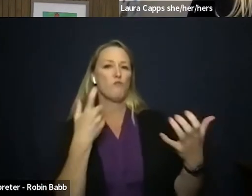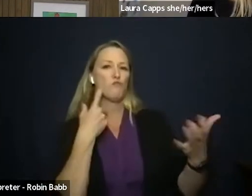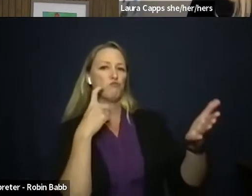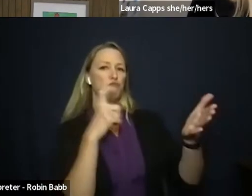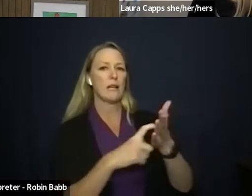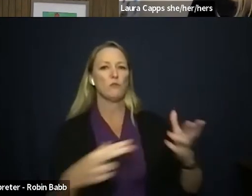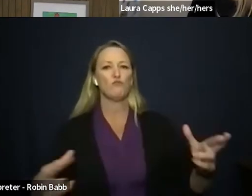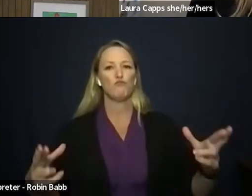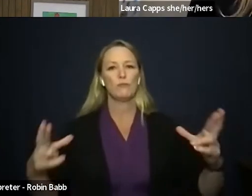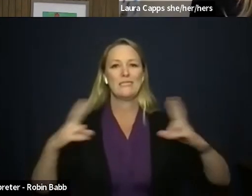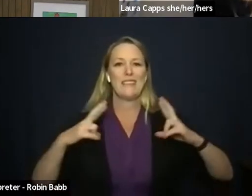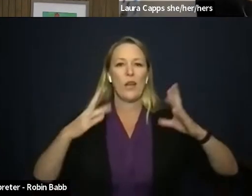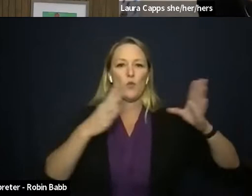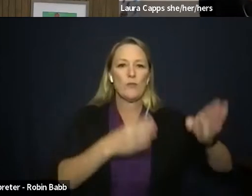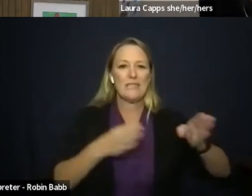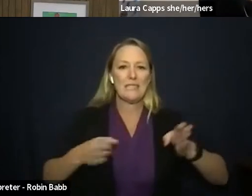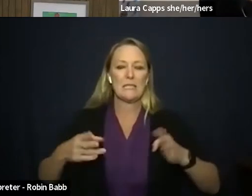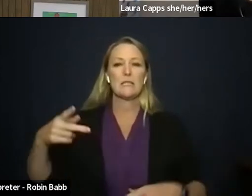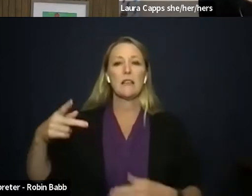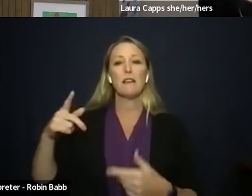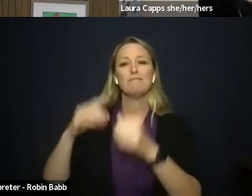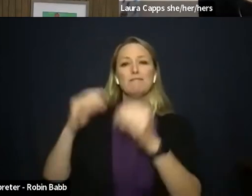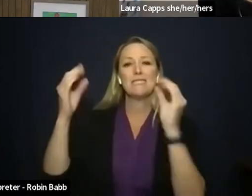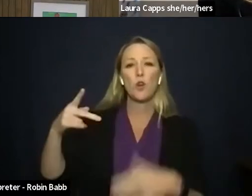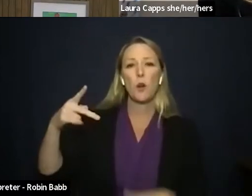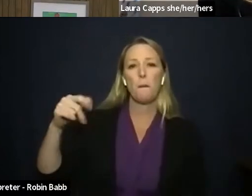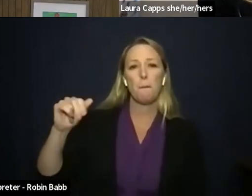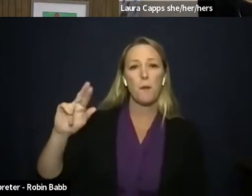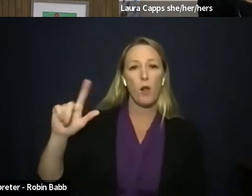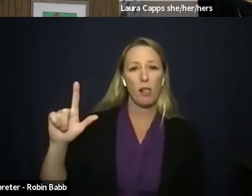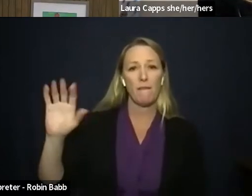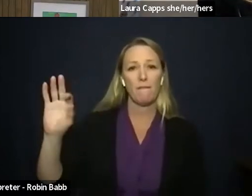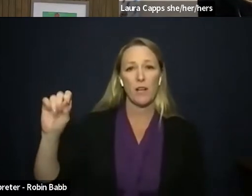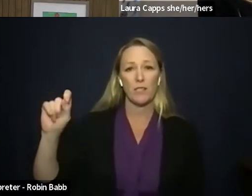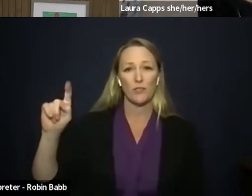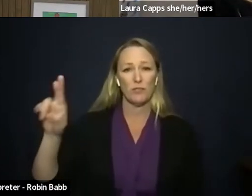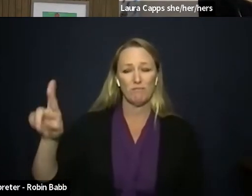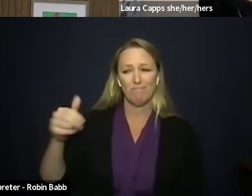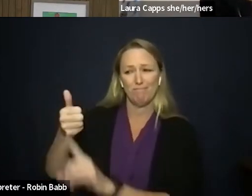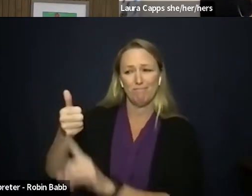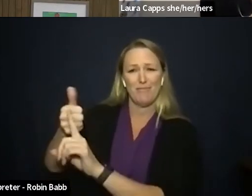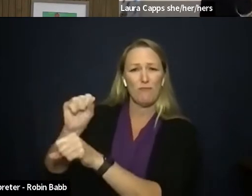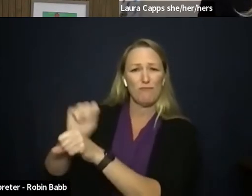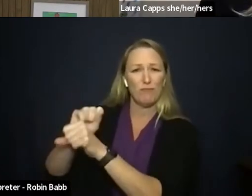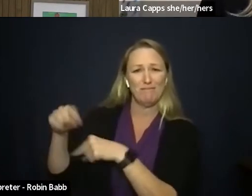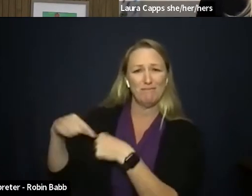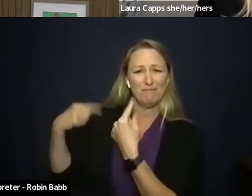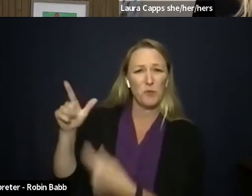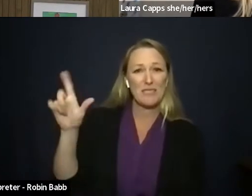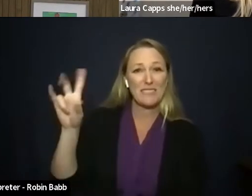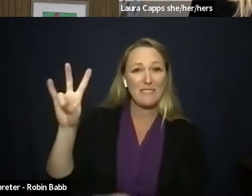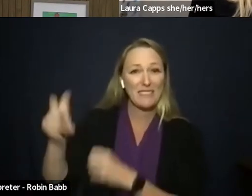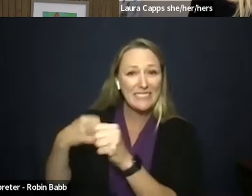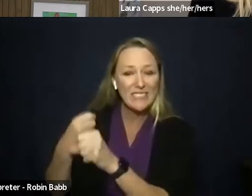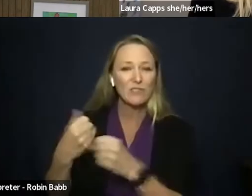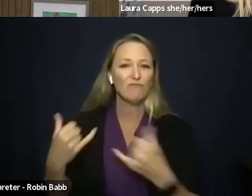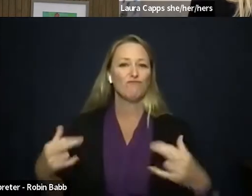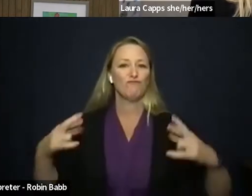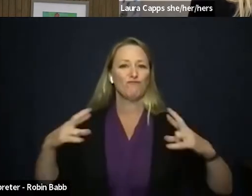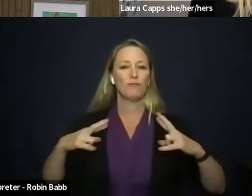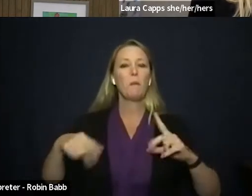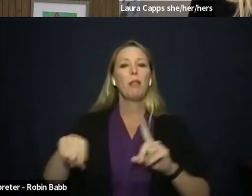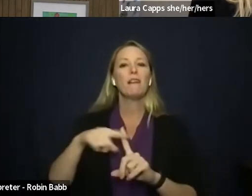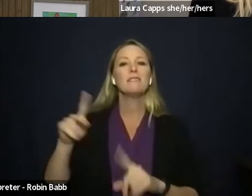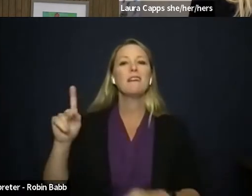teachers um paul foster who is retiring after 27 years of service also karen